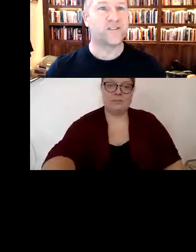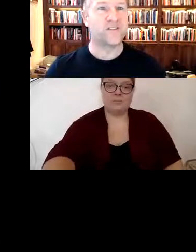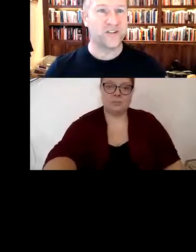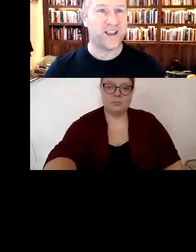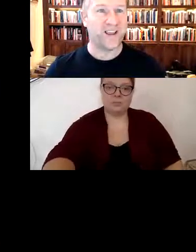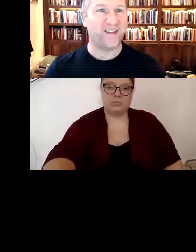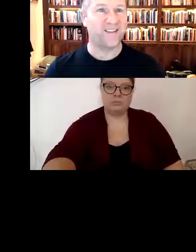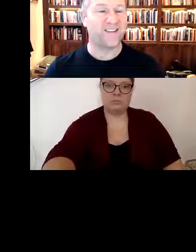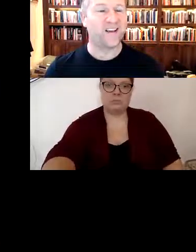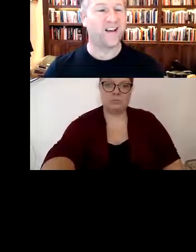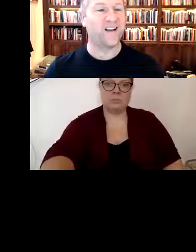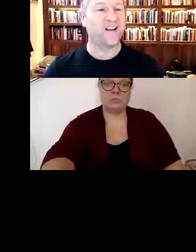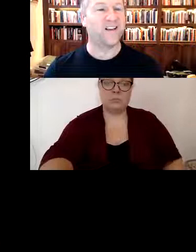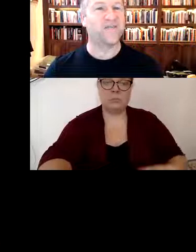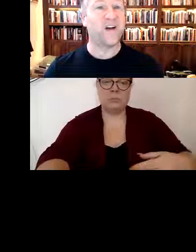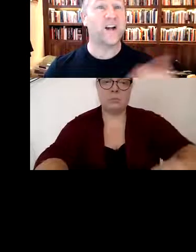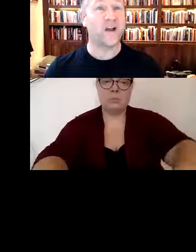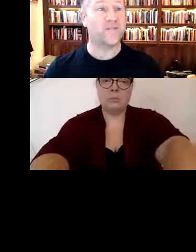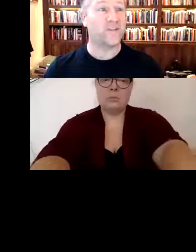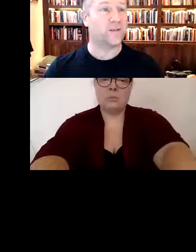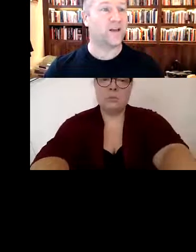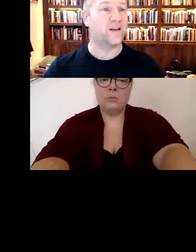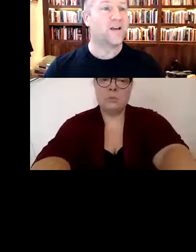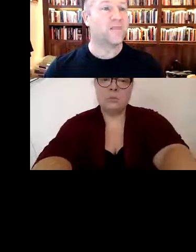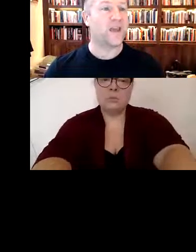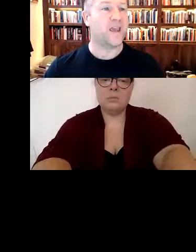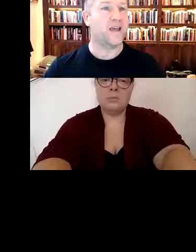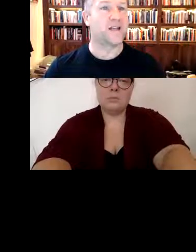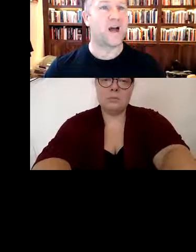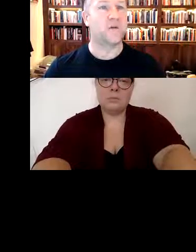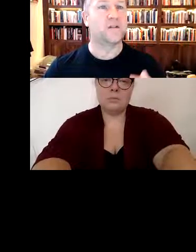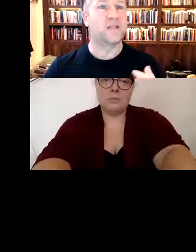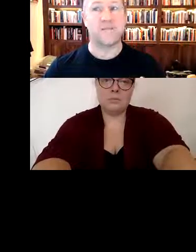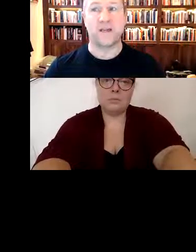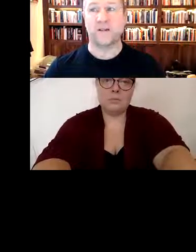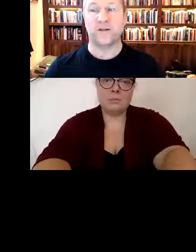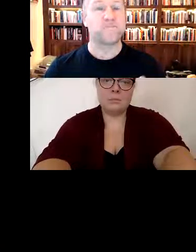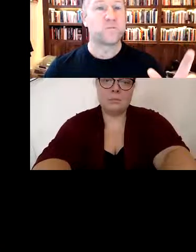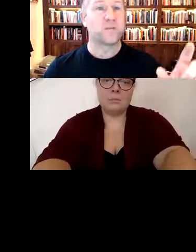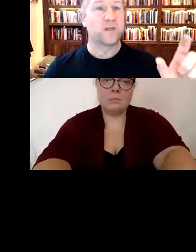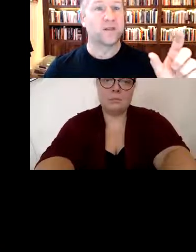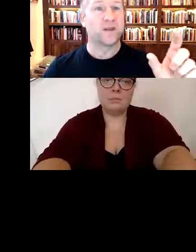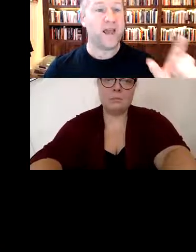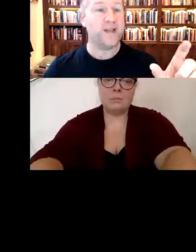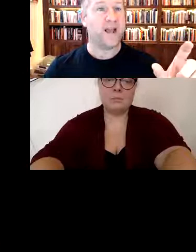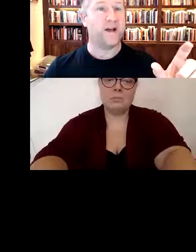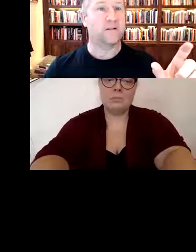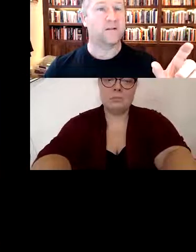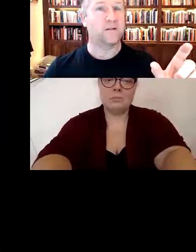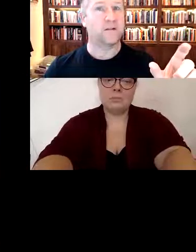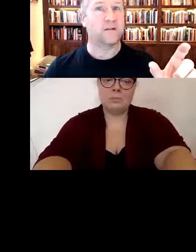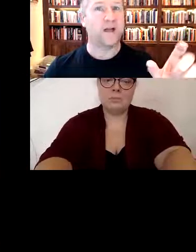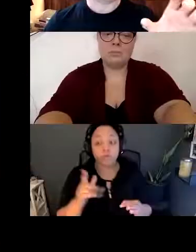complete that survey, fire me off an email, and I will email you the